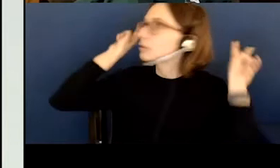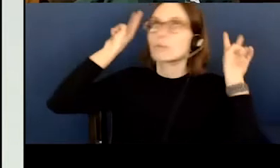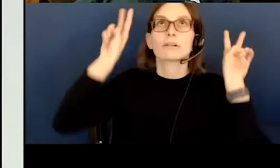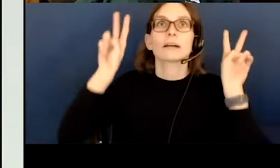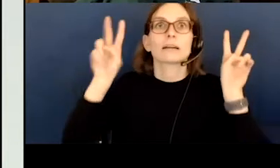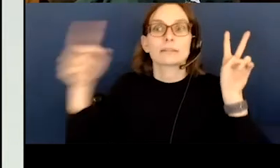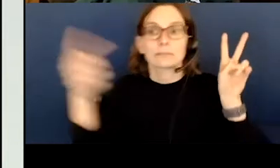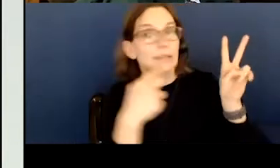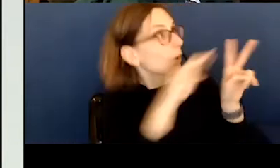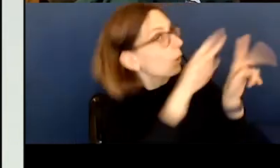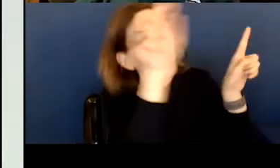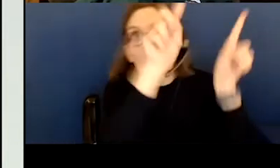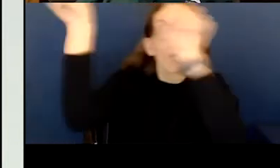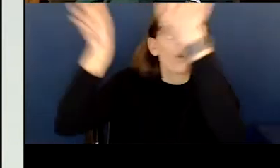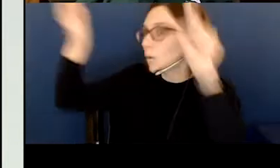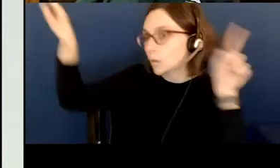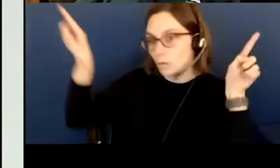one and two or three other people see it as well.